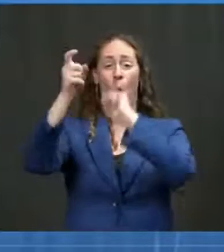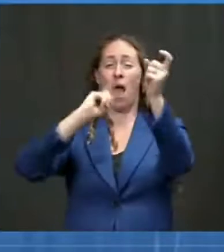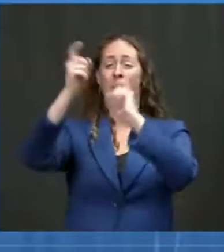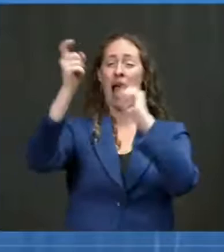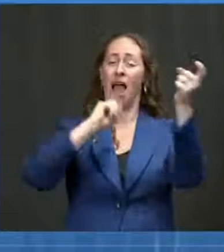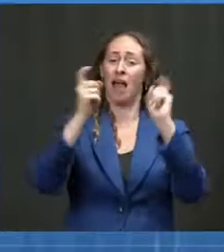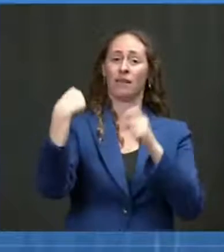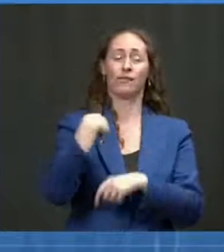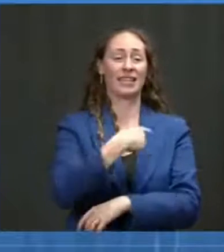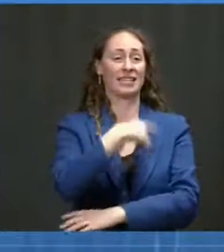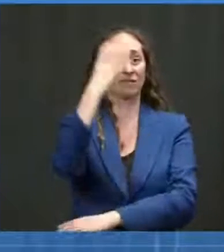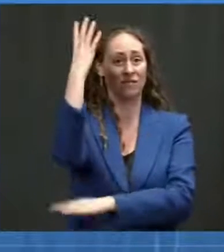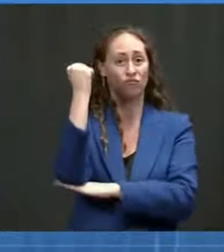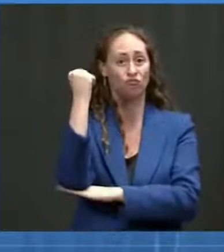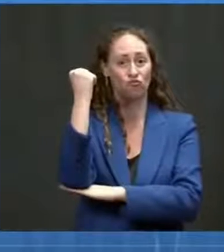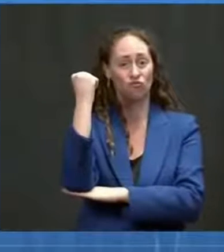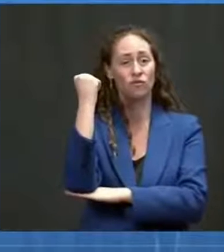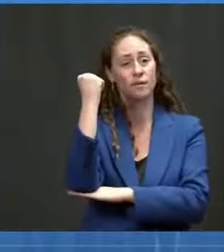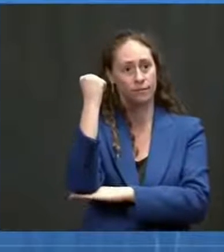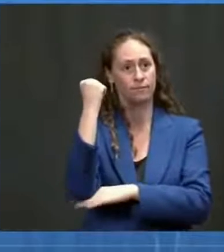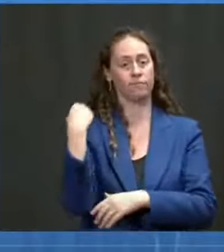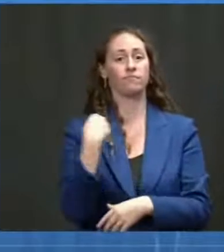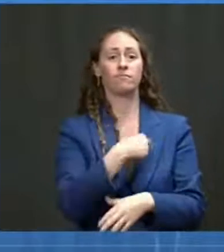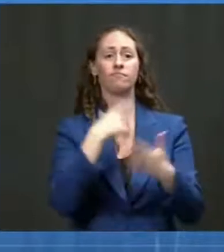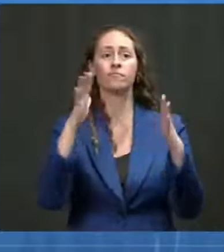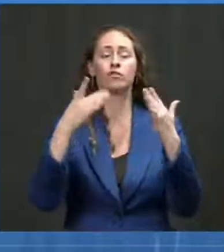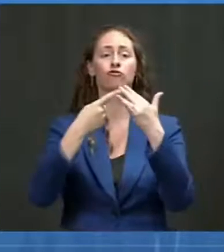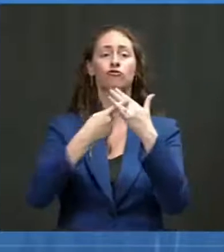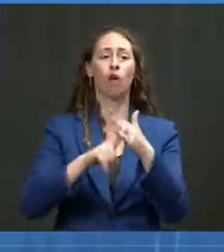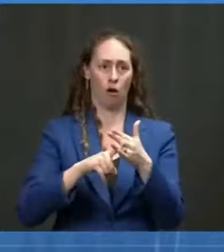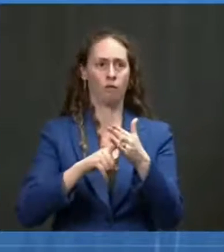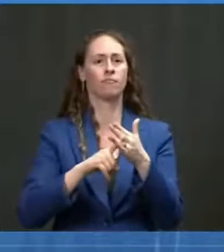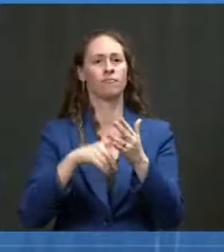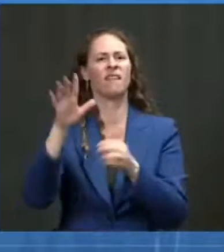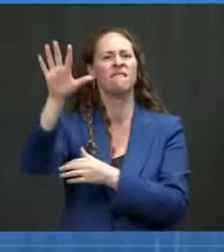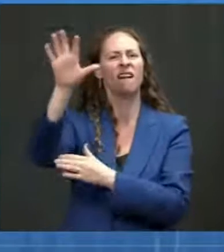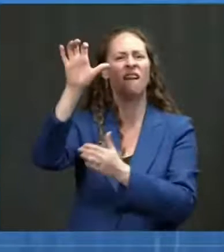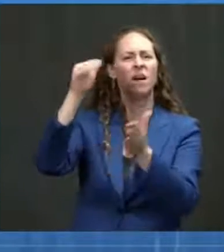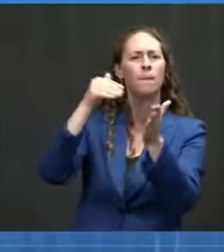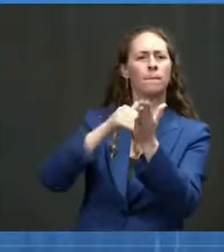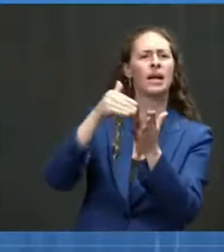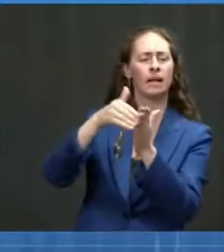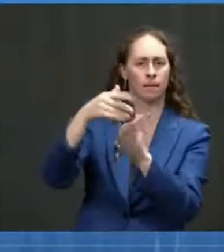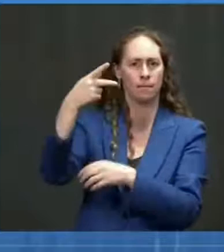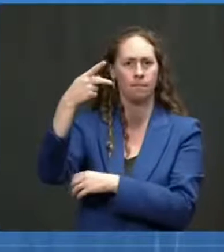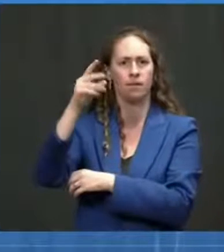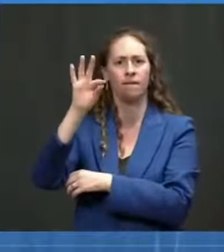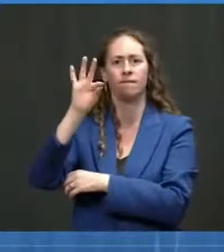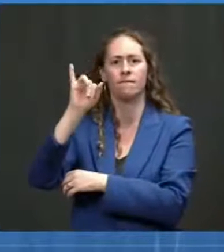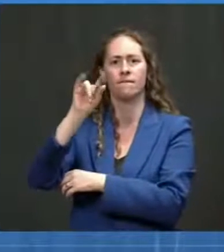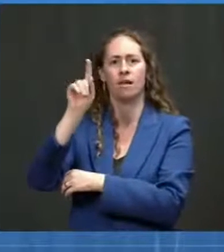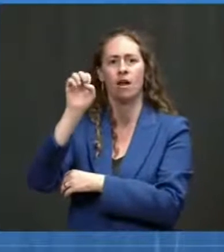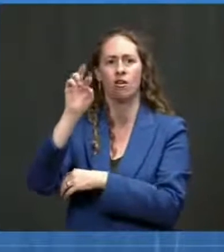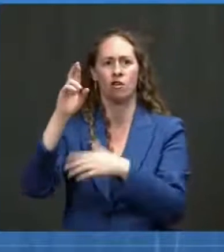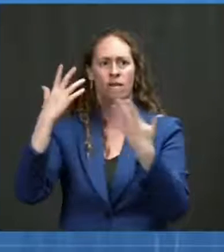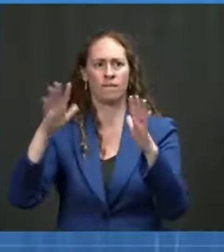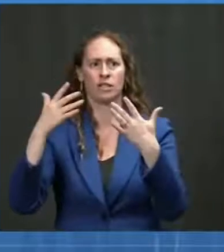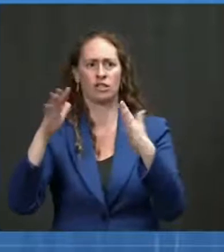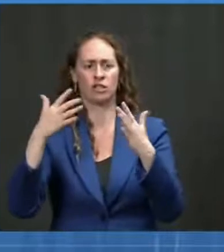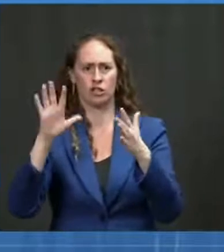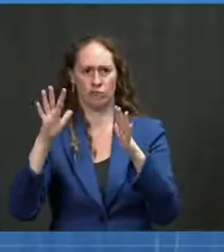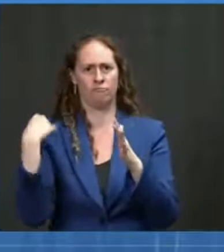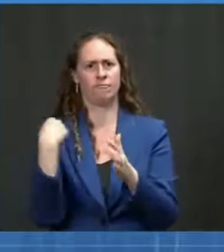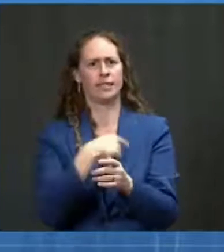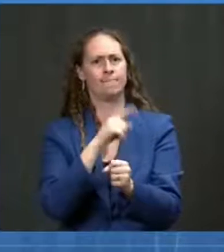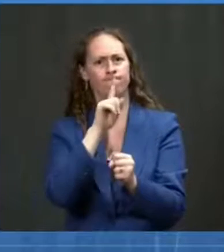just this week, we started shipping the 500 million Pfizer doses that the U.S. pledged to purchase and